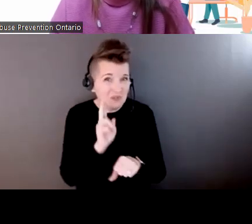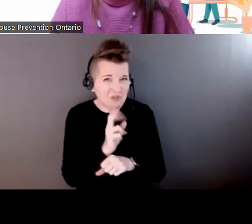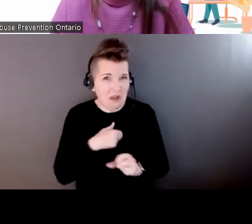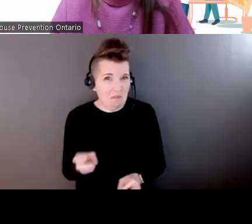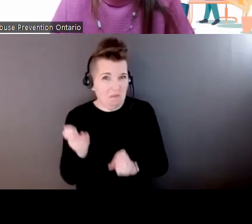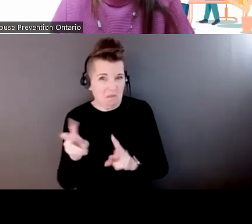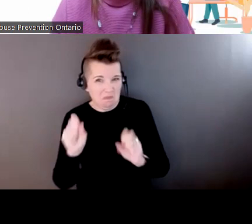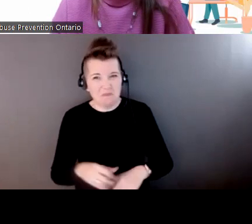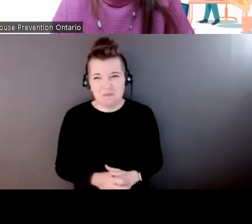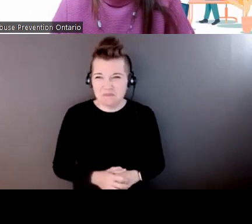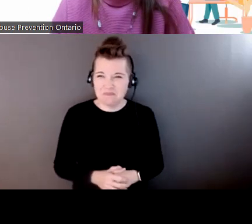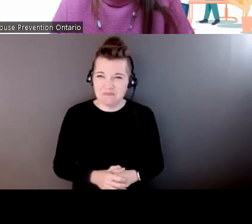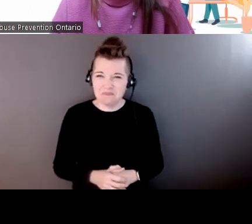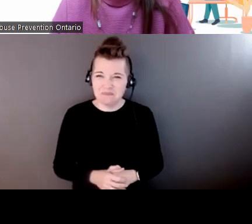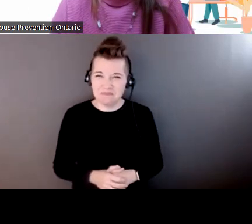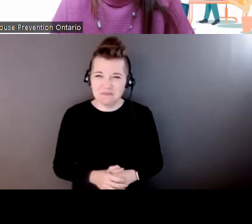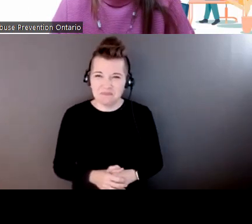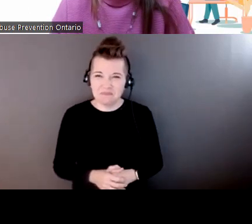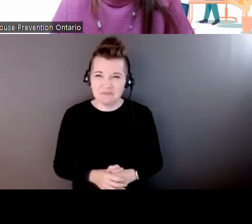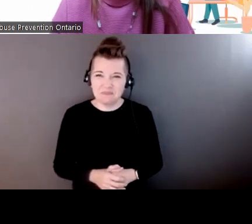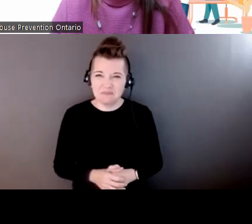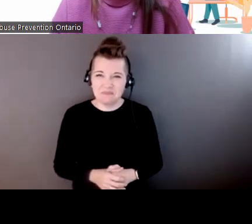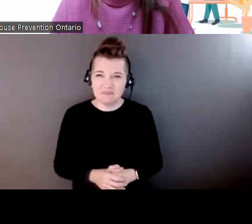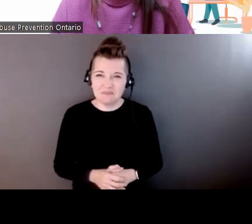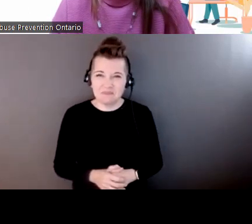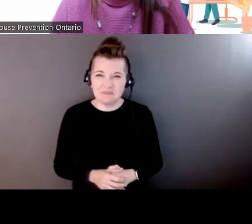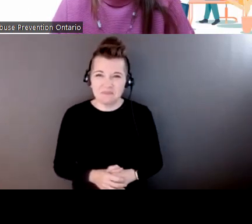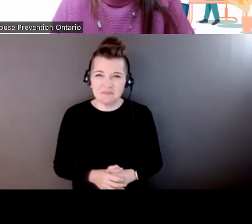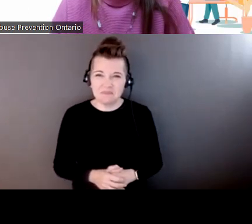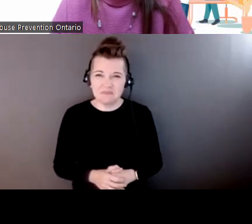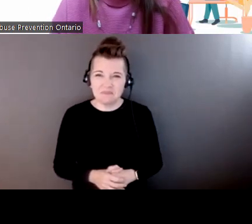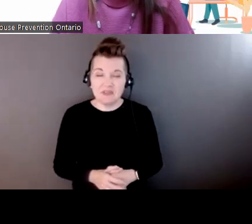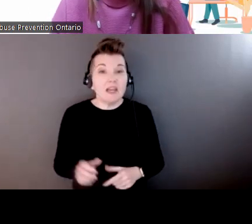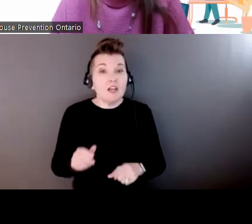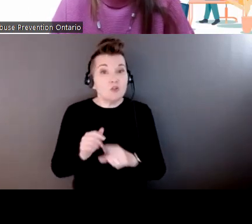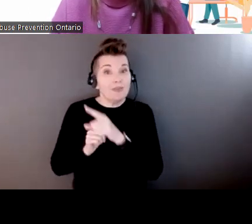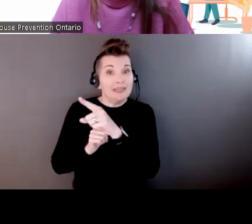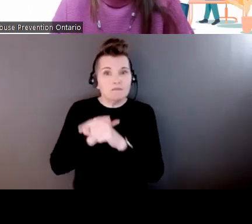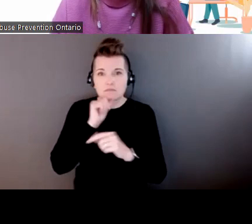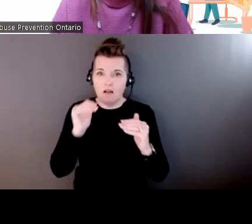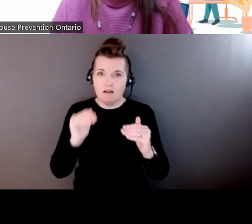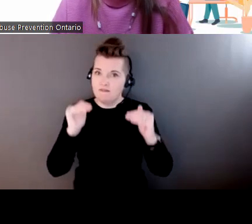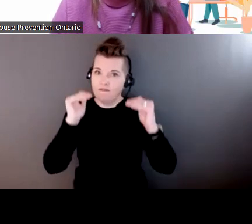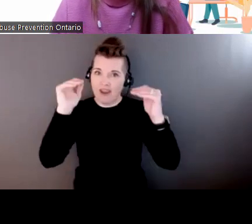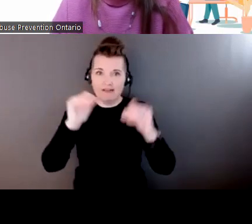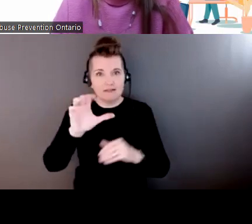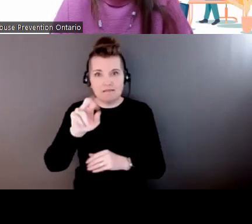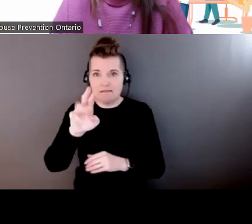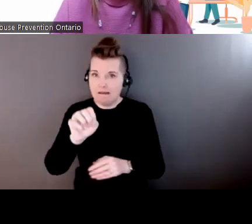share that. And that's I'm not talking about necessarily advanced care planning. That's more health related. I'm talking